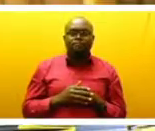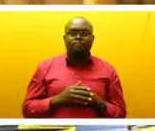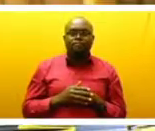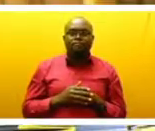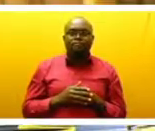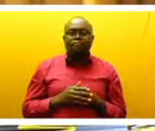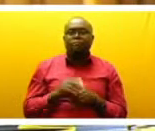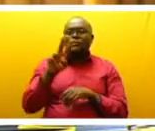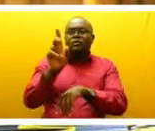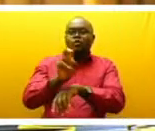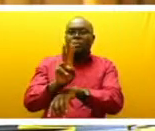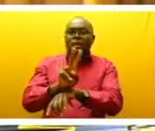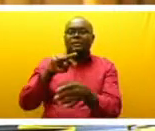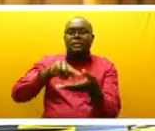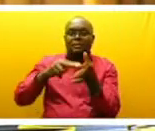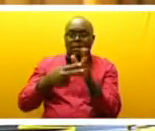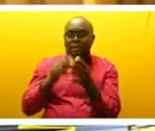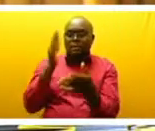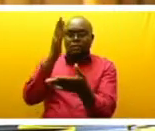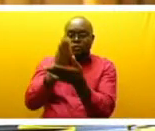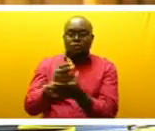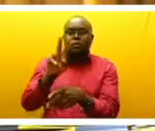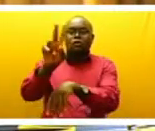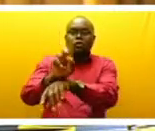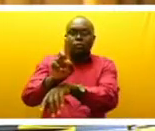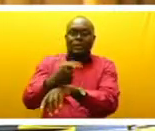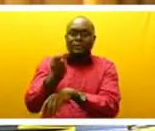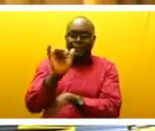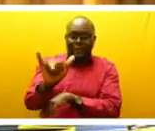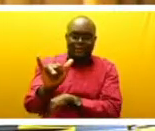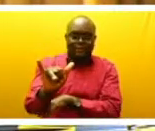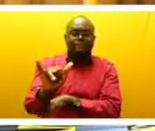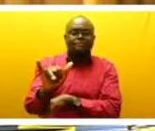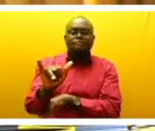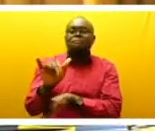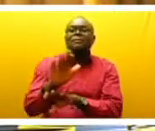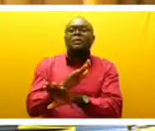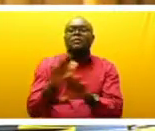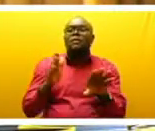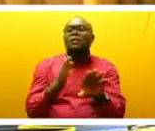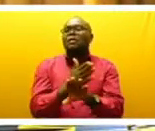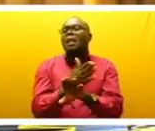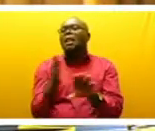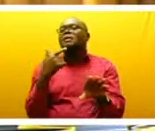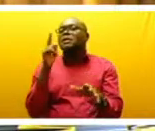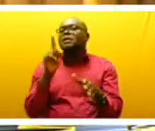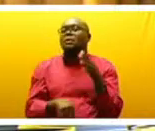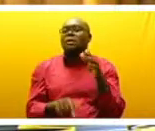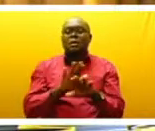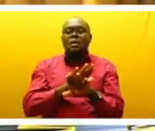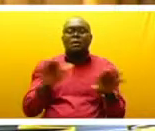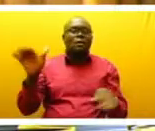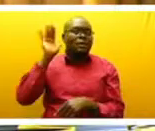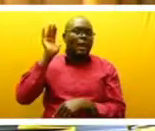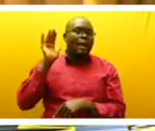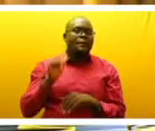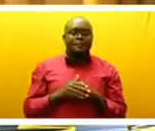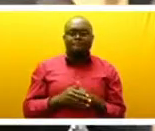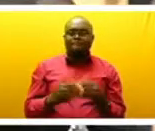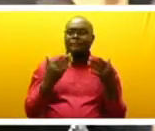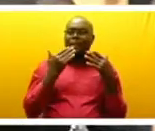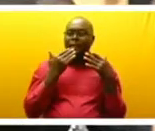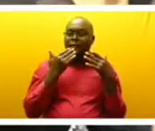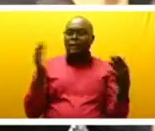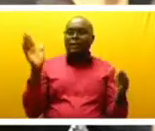2 minutes would mean 2 minutes. Yes, please. So that you don't go away saying you are not heard. Thank you very